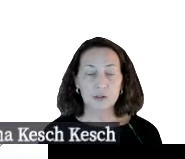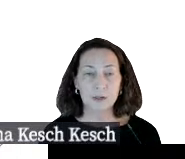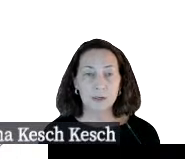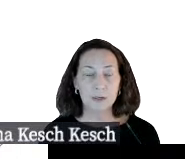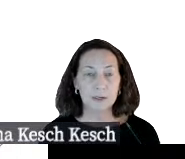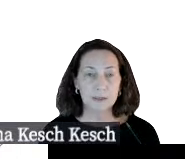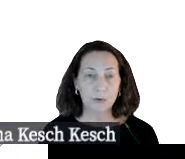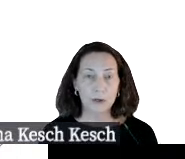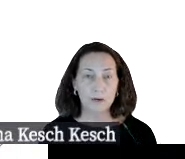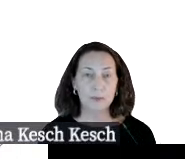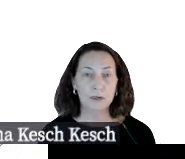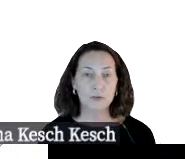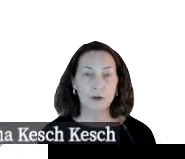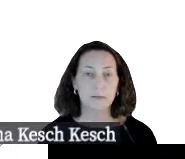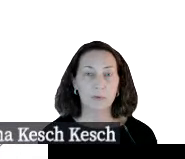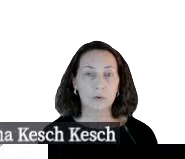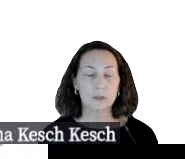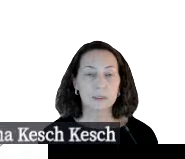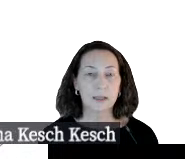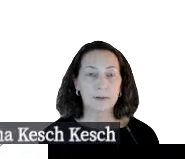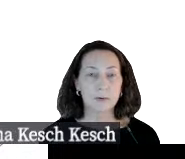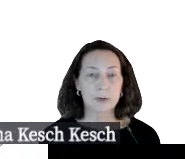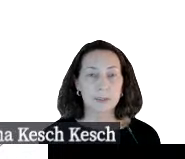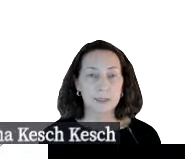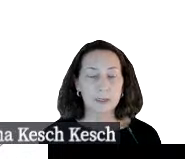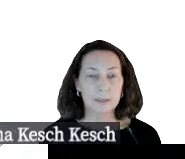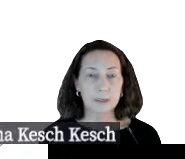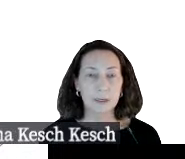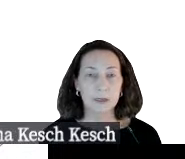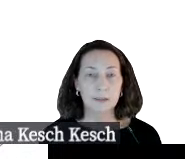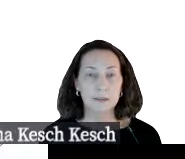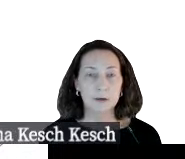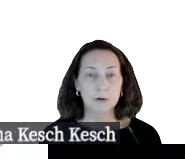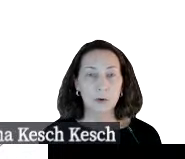Next section is Oregon Administrative Rule